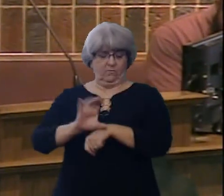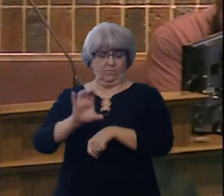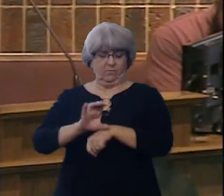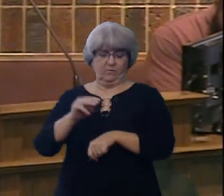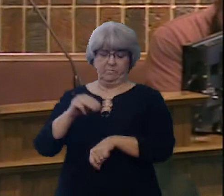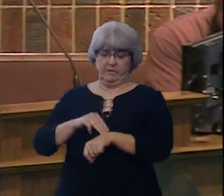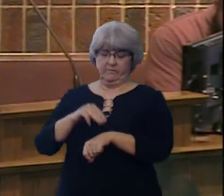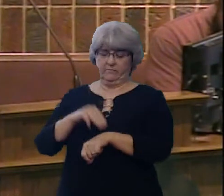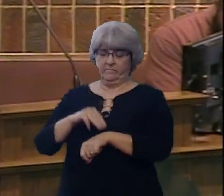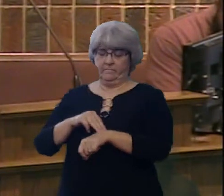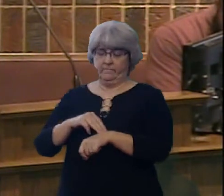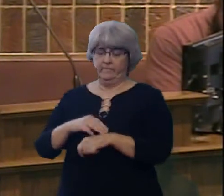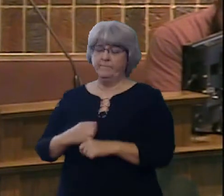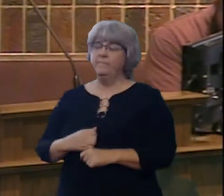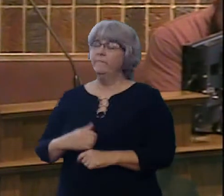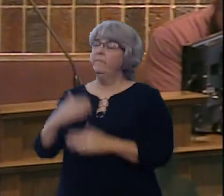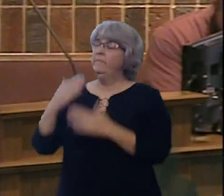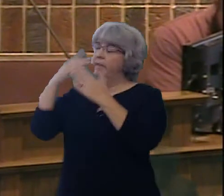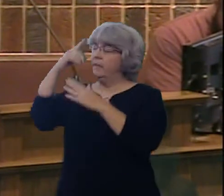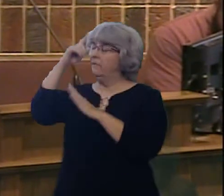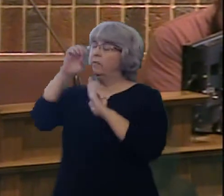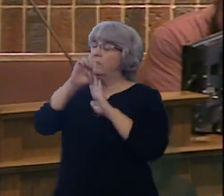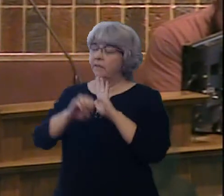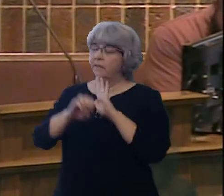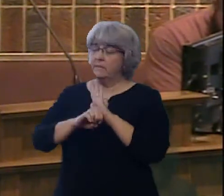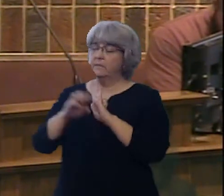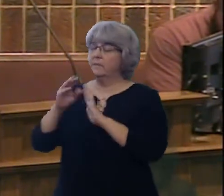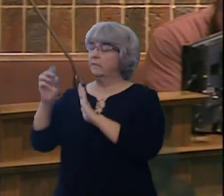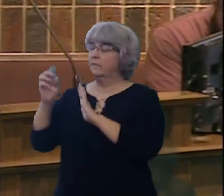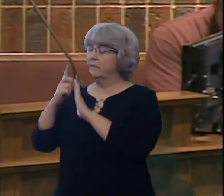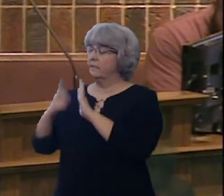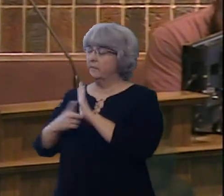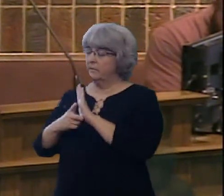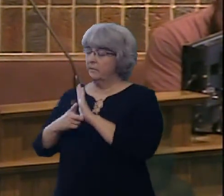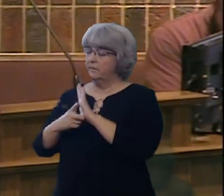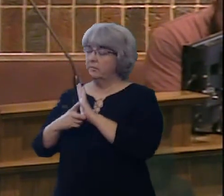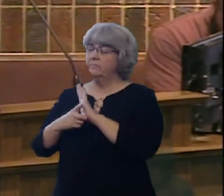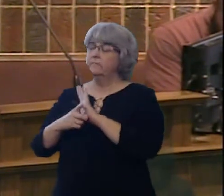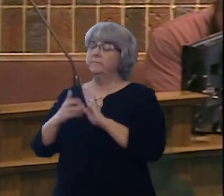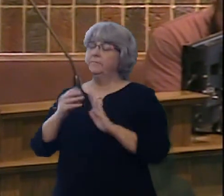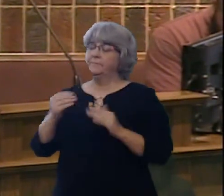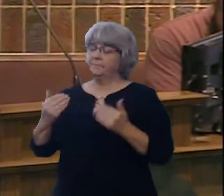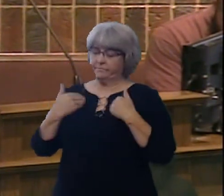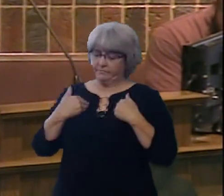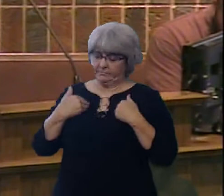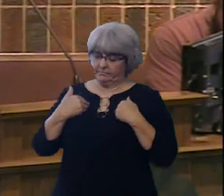for the elders and deacons and the opportunities that they provide.